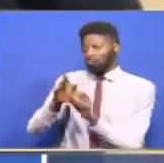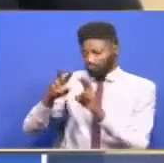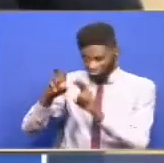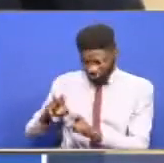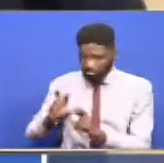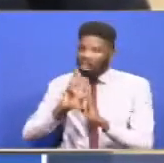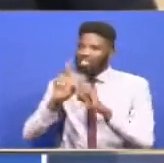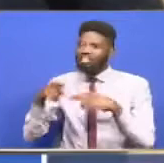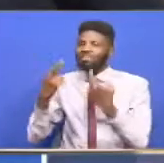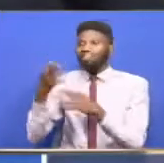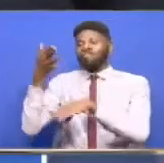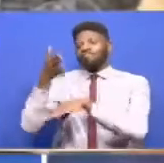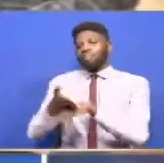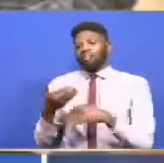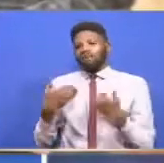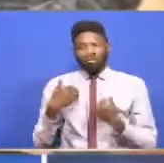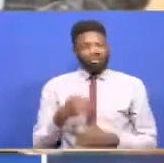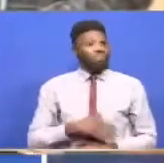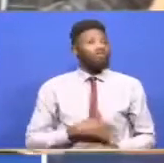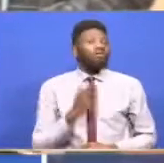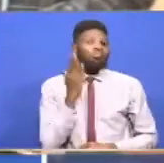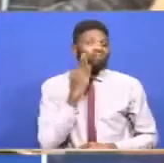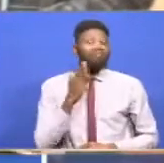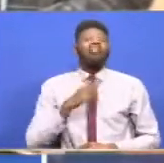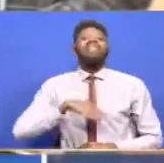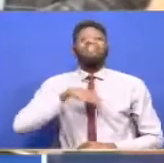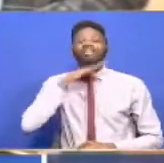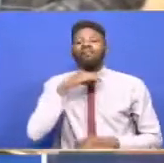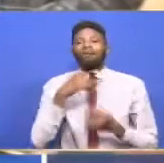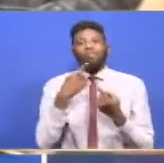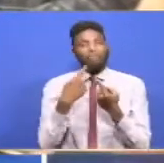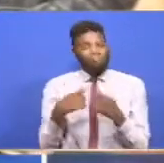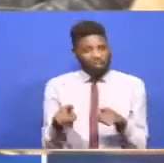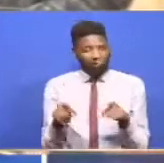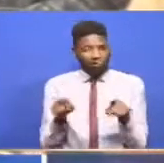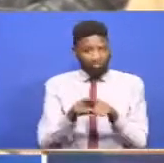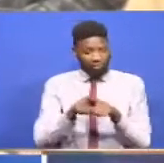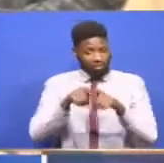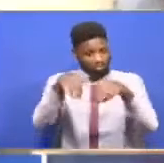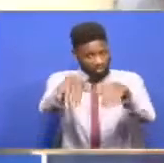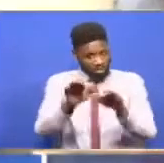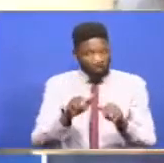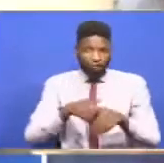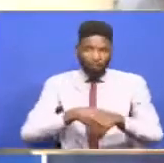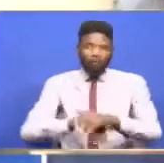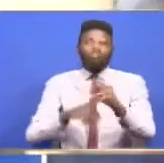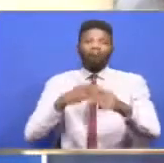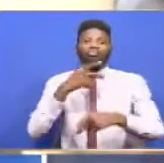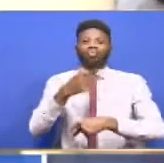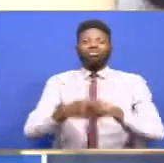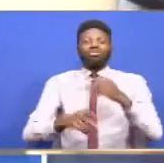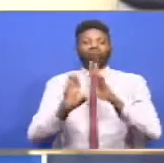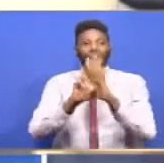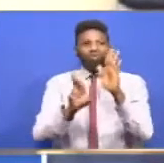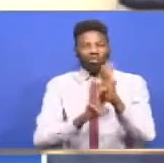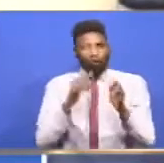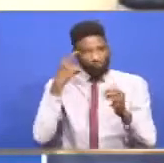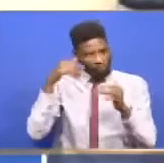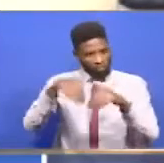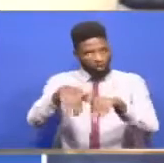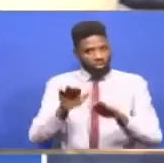COVID-19. Mama huyo alifariki na kuzikwa kuambatana na kanuni za kudhibiti ugonjwa huo. So I wanted the National Assembly